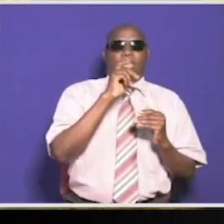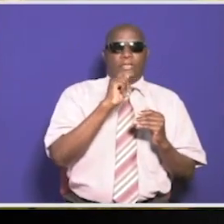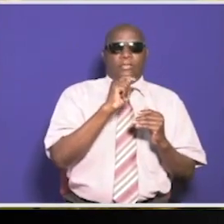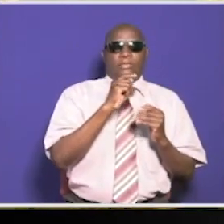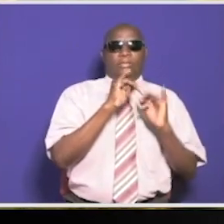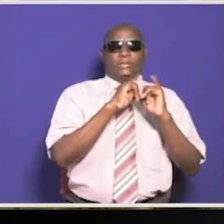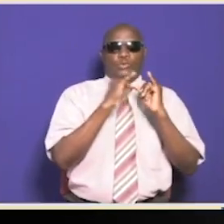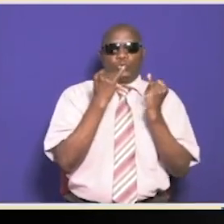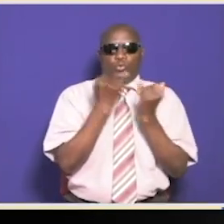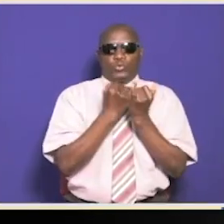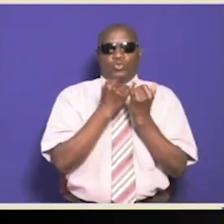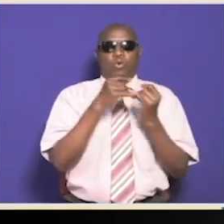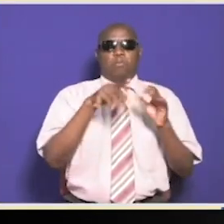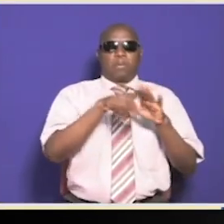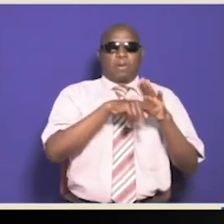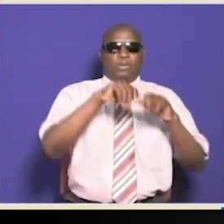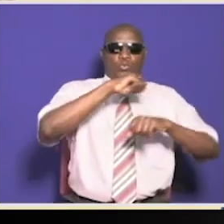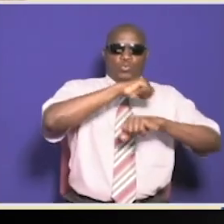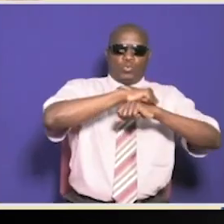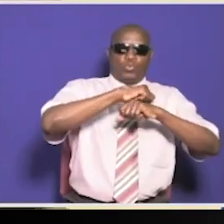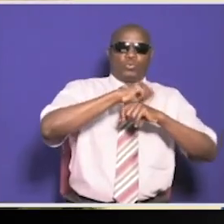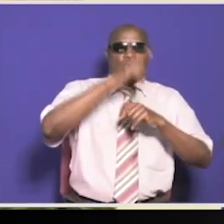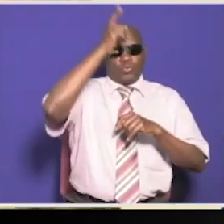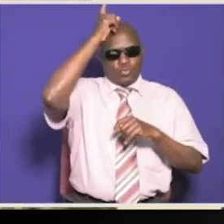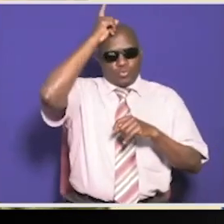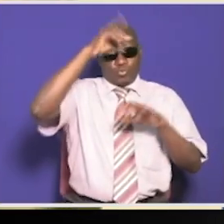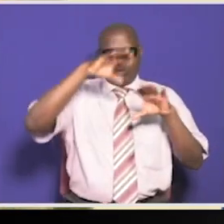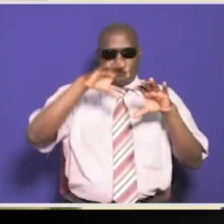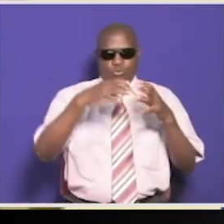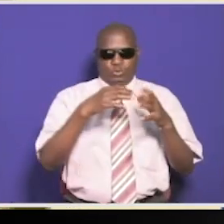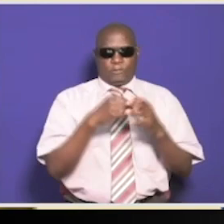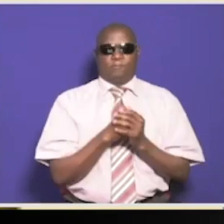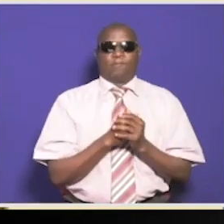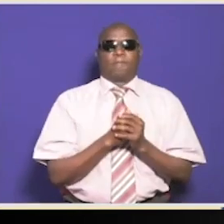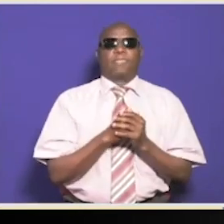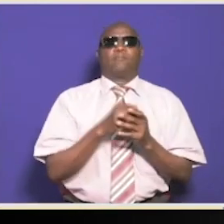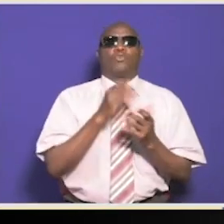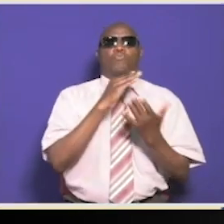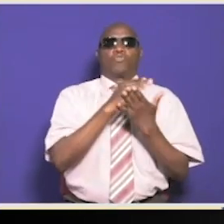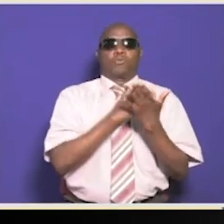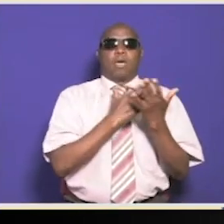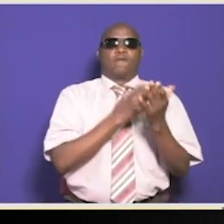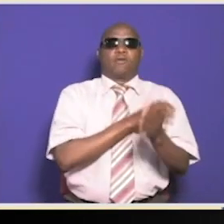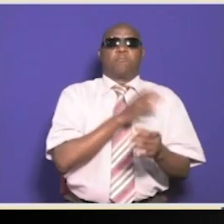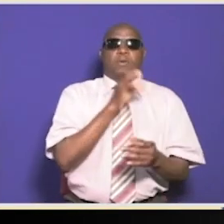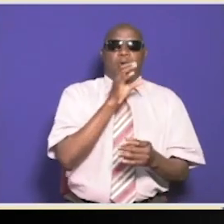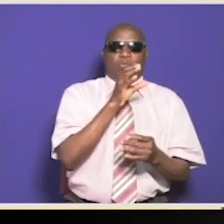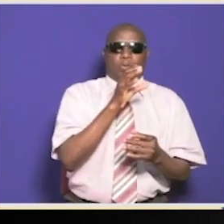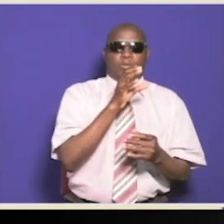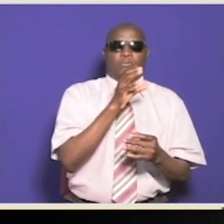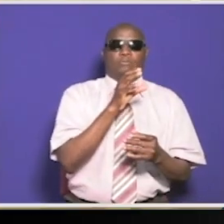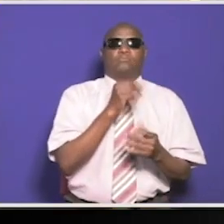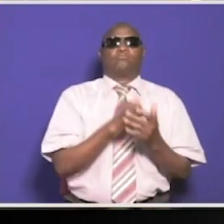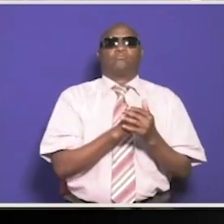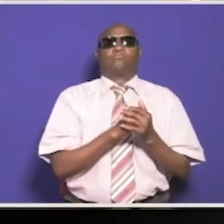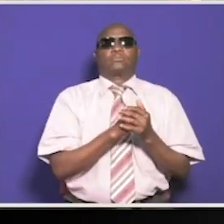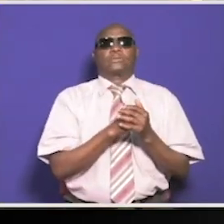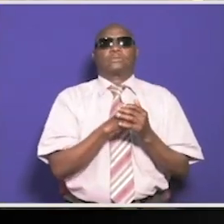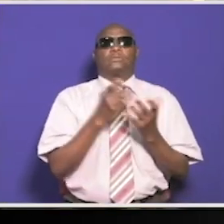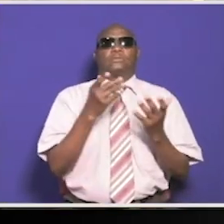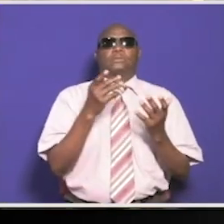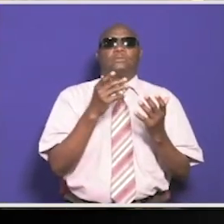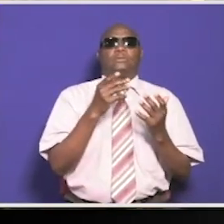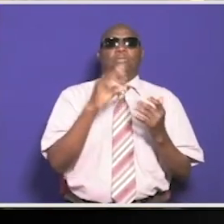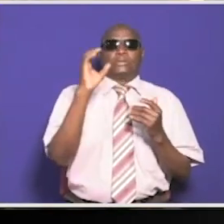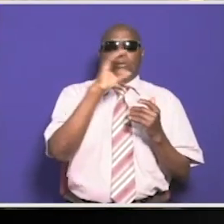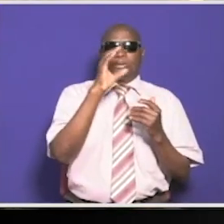rural communities. Again, as a minister, he said the program has empowered citizens with essential digital skills, bridging the